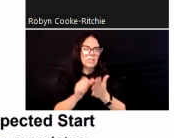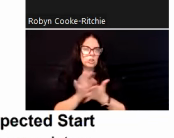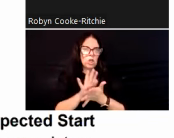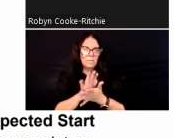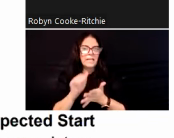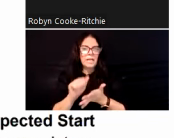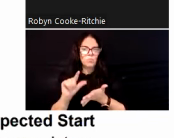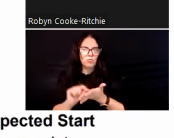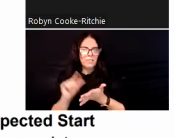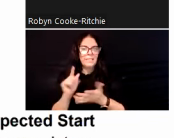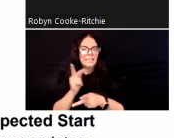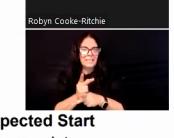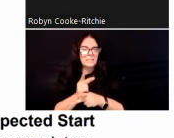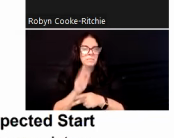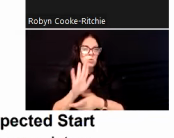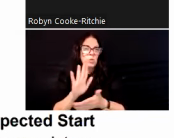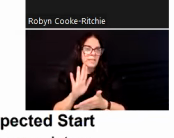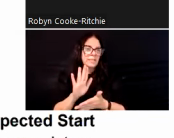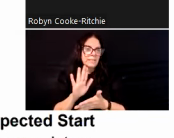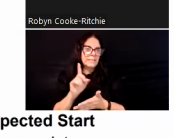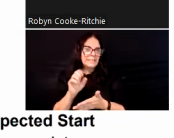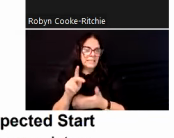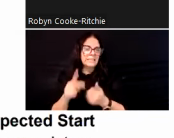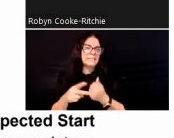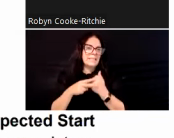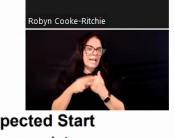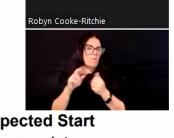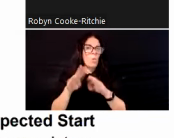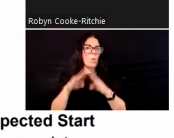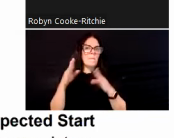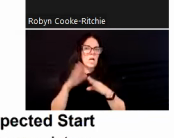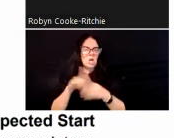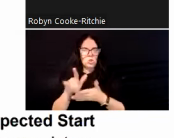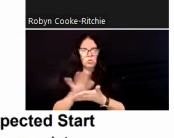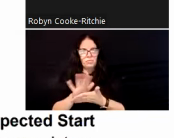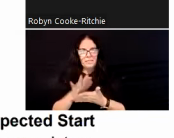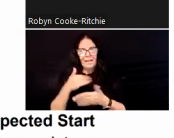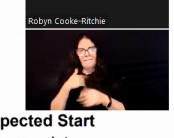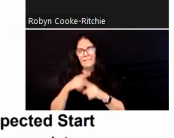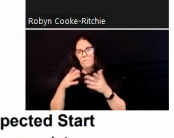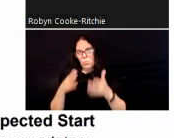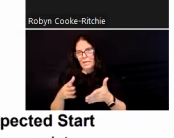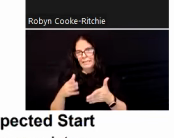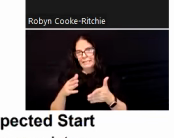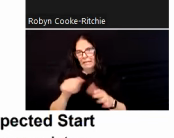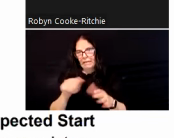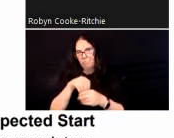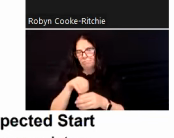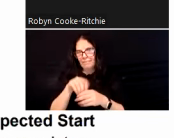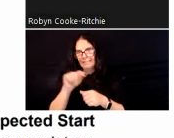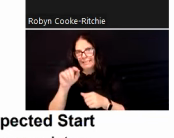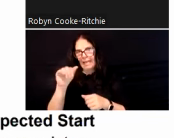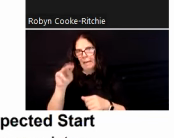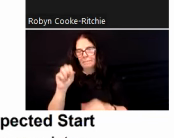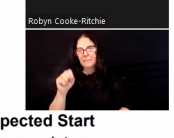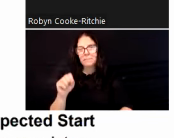on your desk or save them and just open them up on your screen to do a number of different tasks in CAMS. Sometimes really helpful if